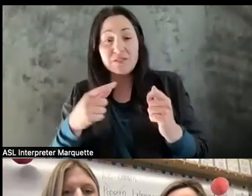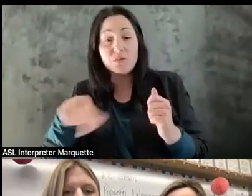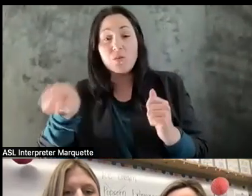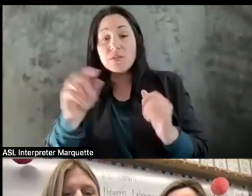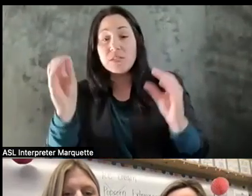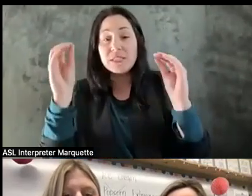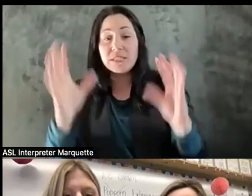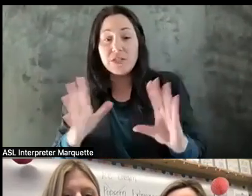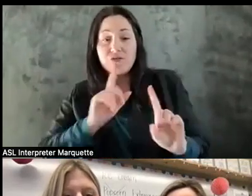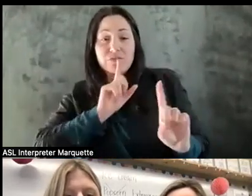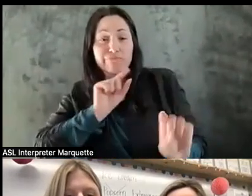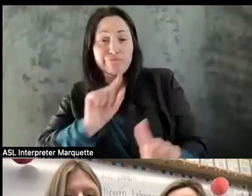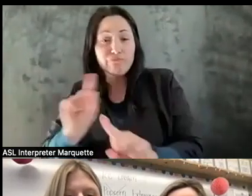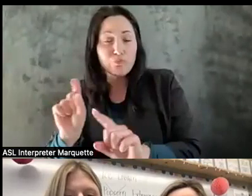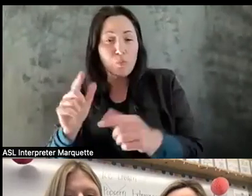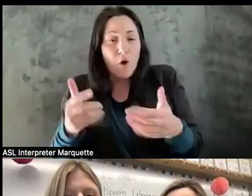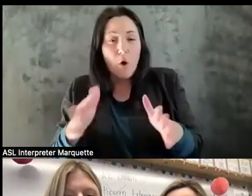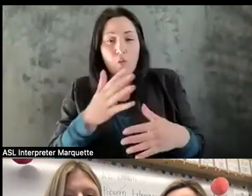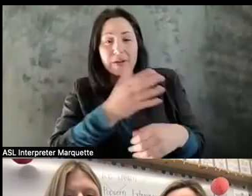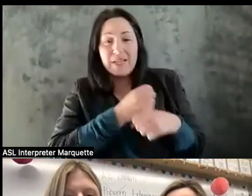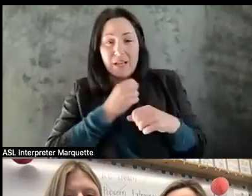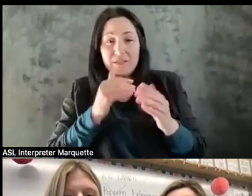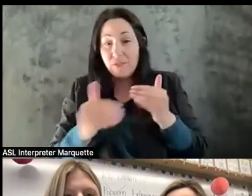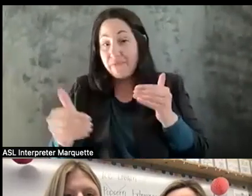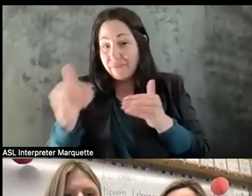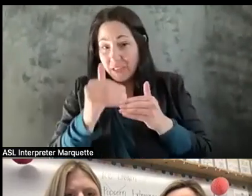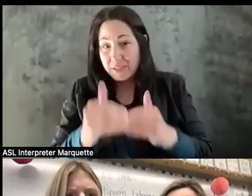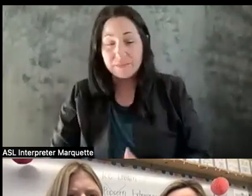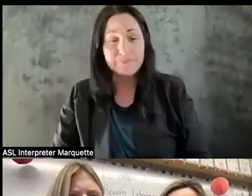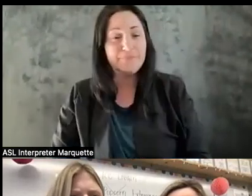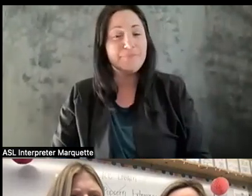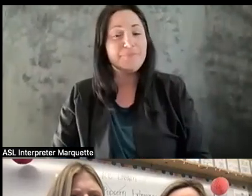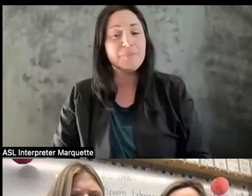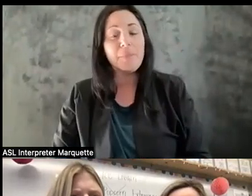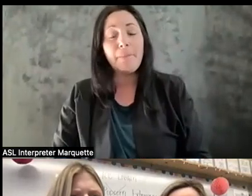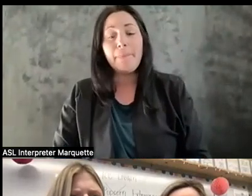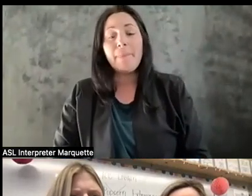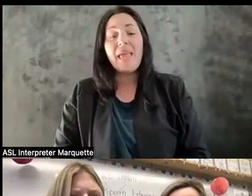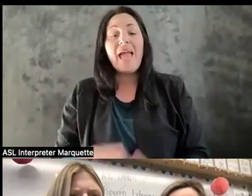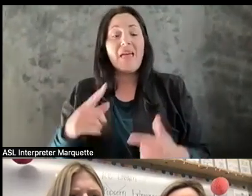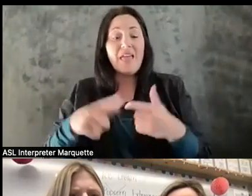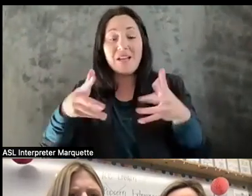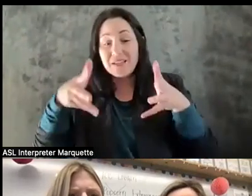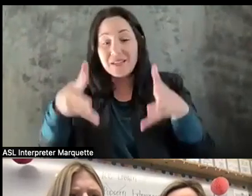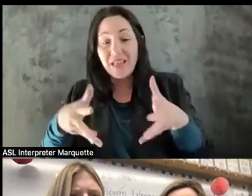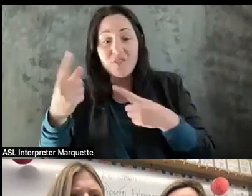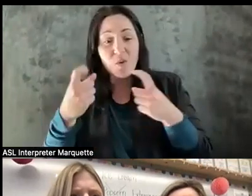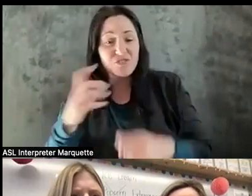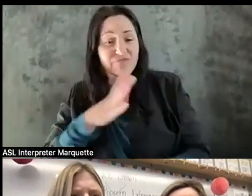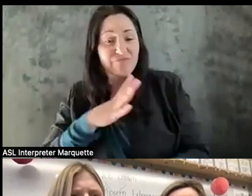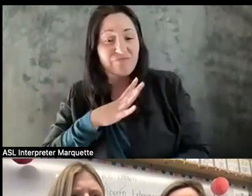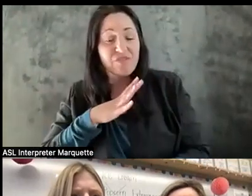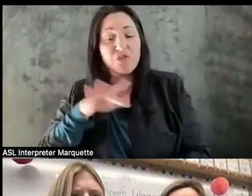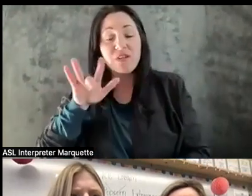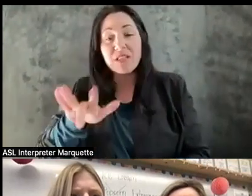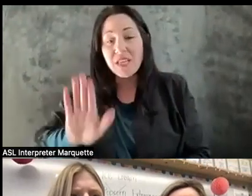to answer those questions that they got in advance. And then we'll take questions from you. You guys can use the raise hand feature.